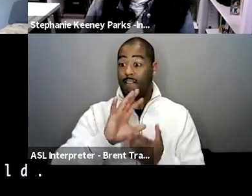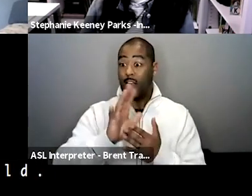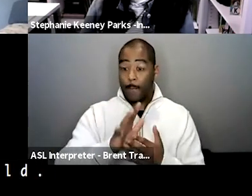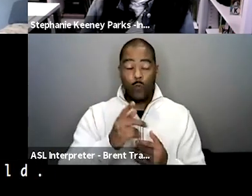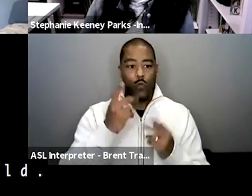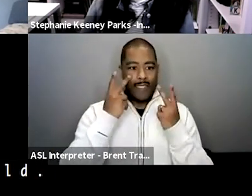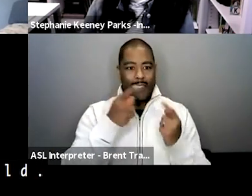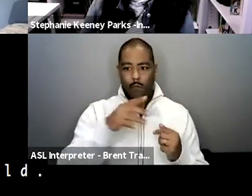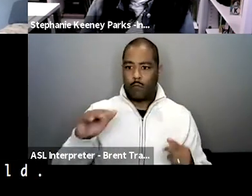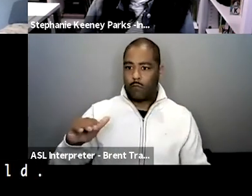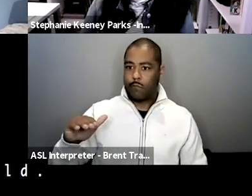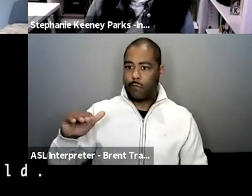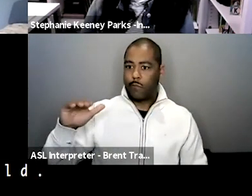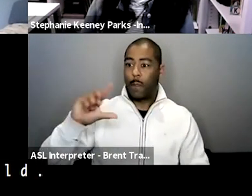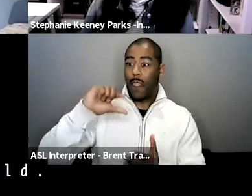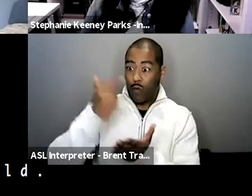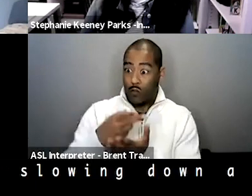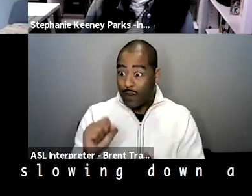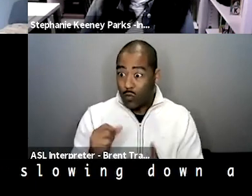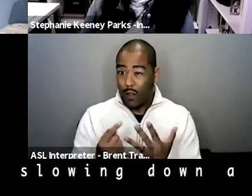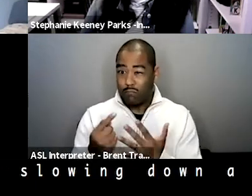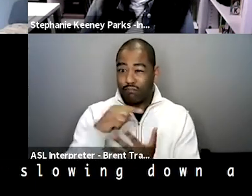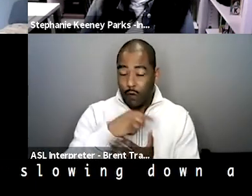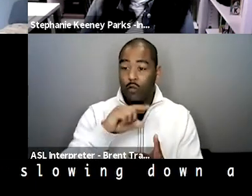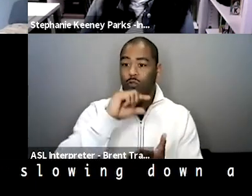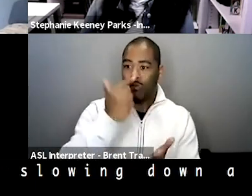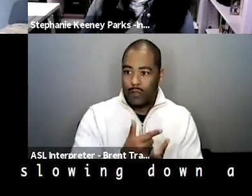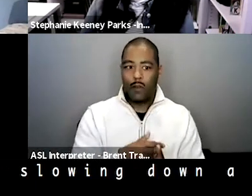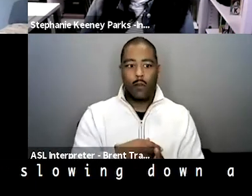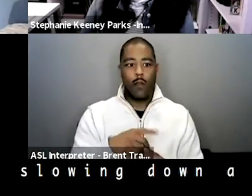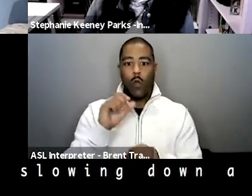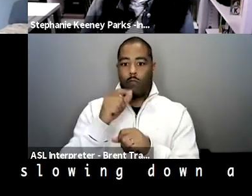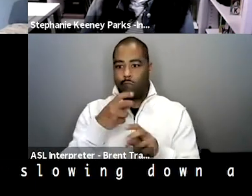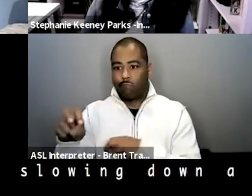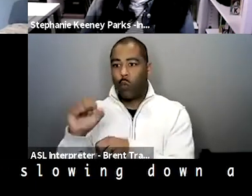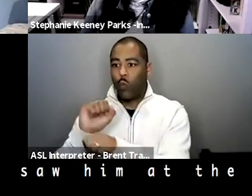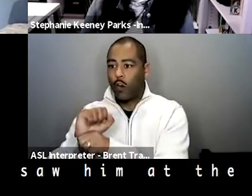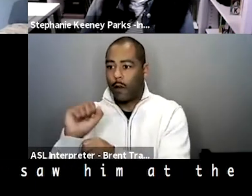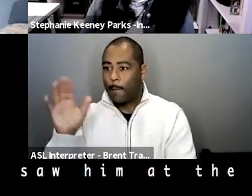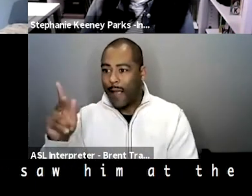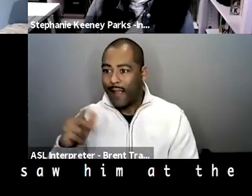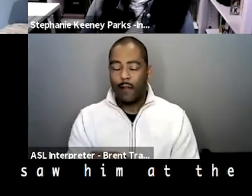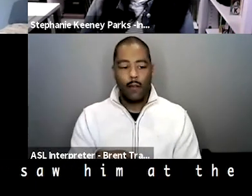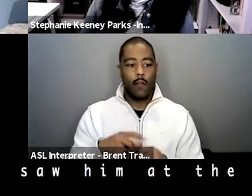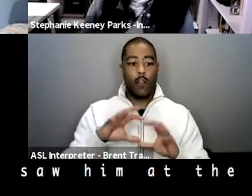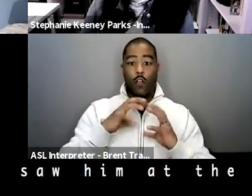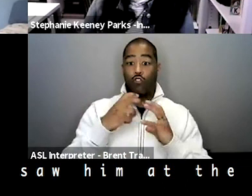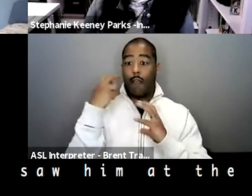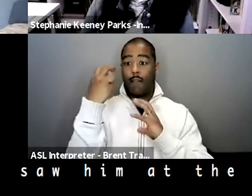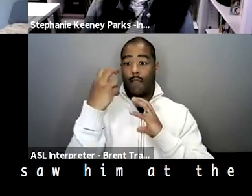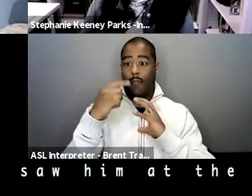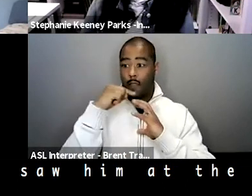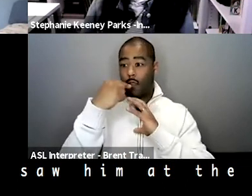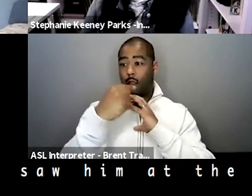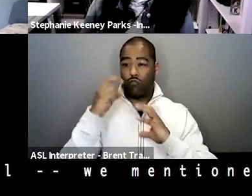bank and learning to travel the world. And now slowing down a lot. When we saw him at the